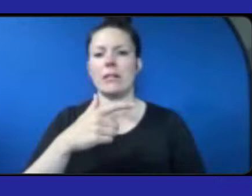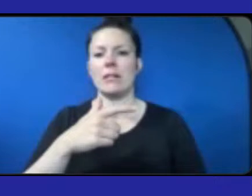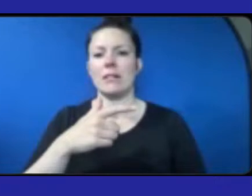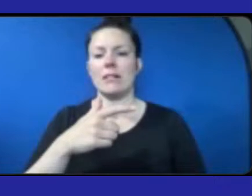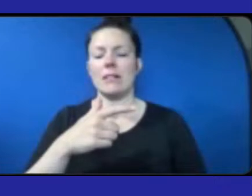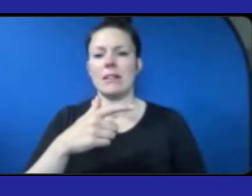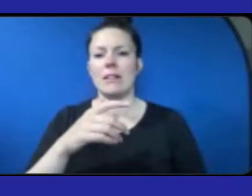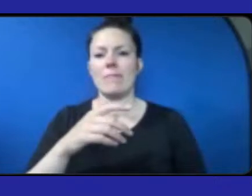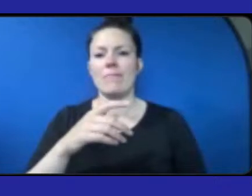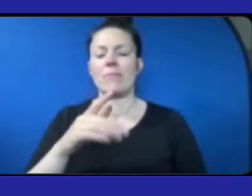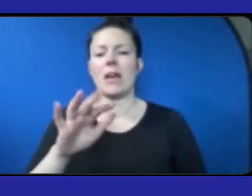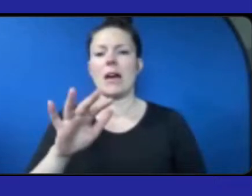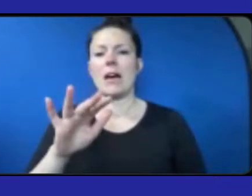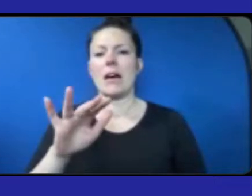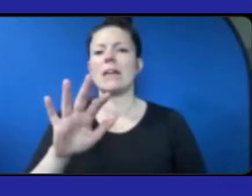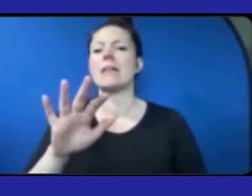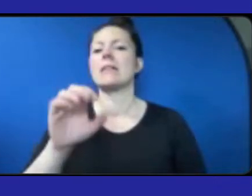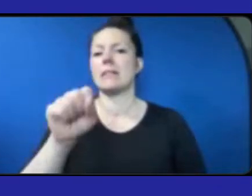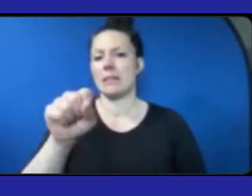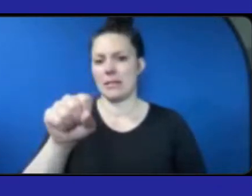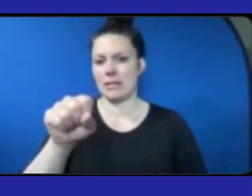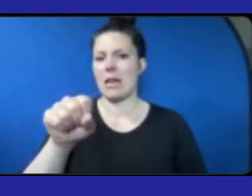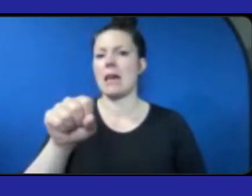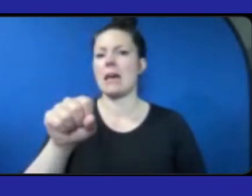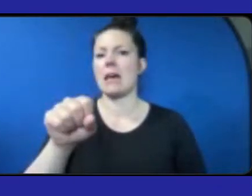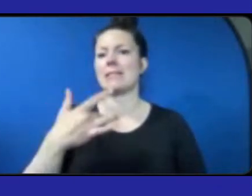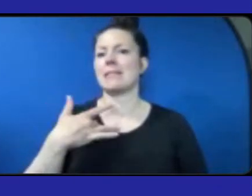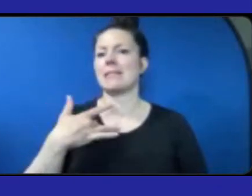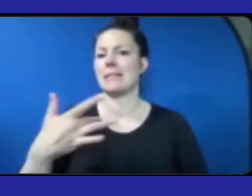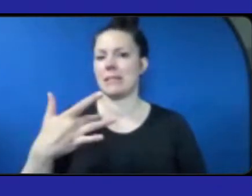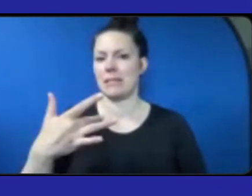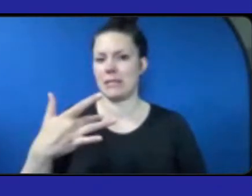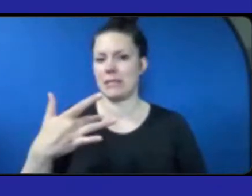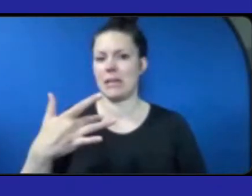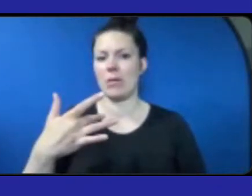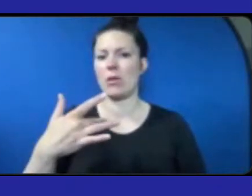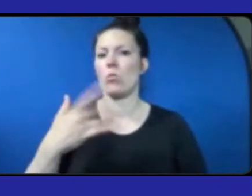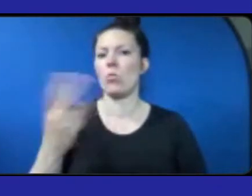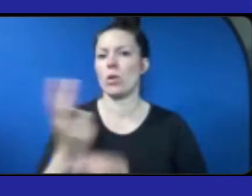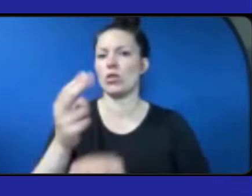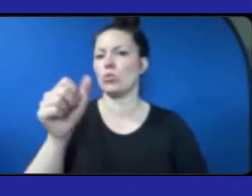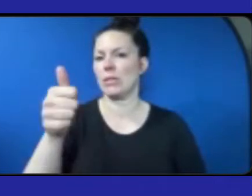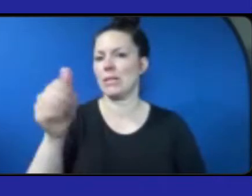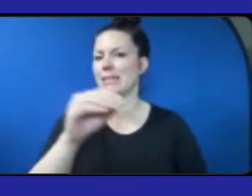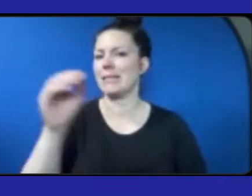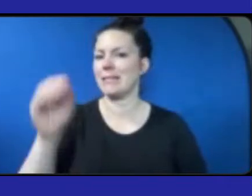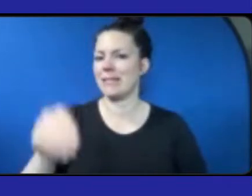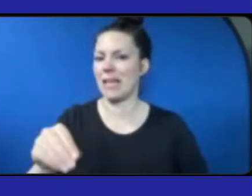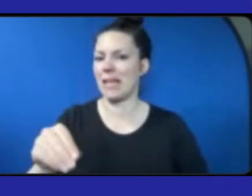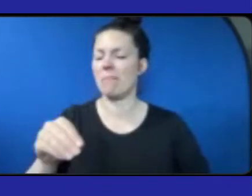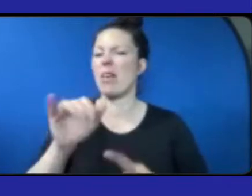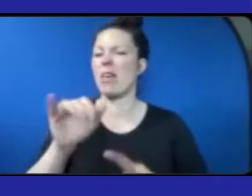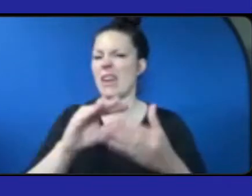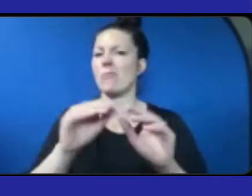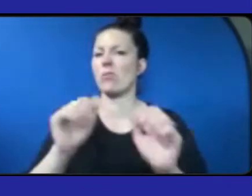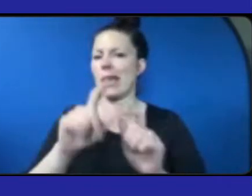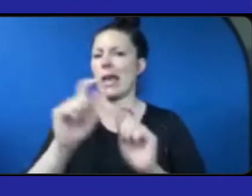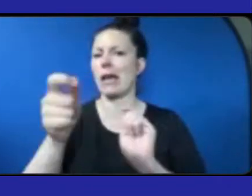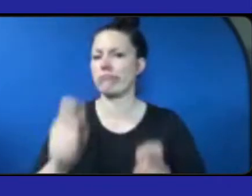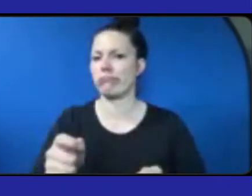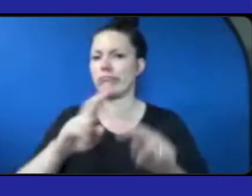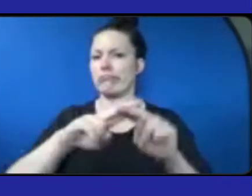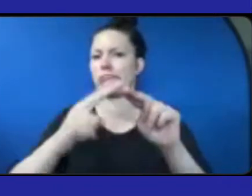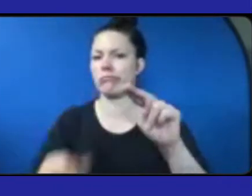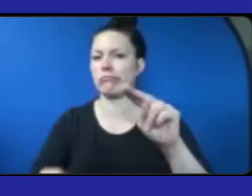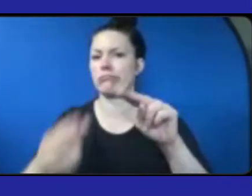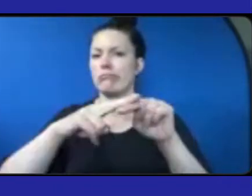I'm sorry. Yes, Sally, usually we use 10%, but it can be adjusted depending on the services we